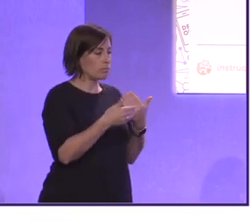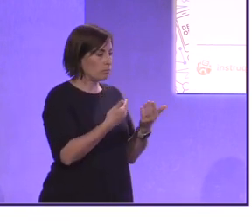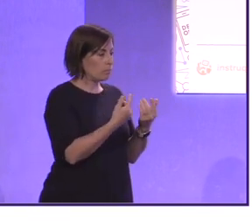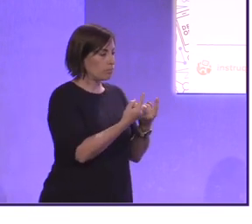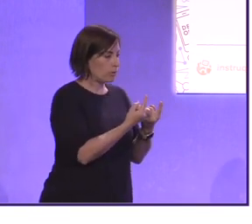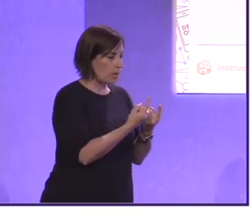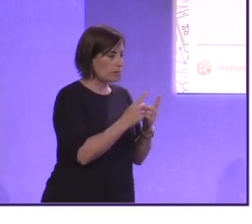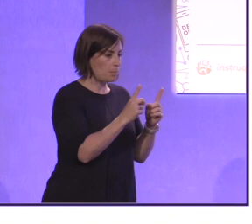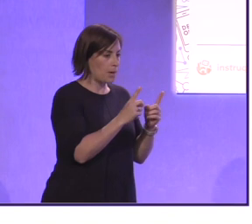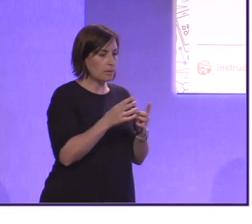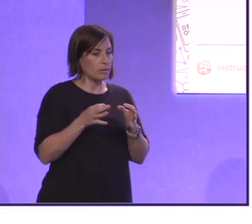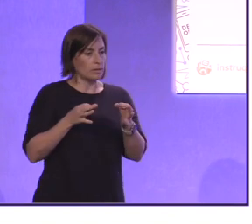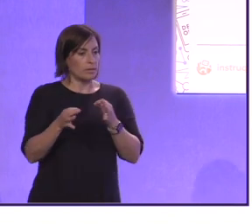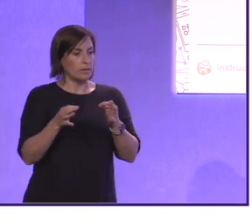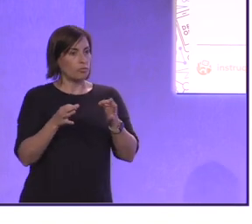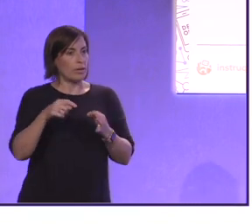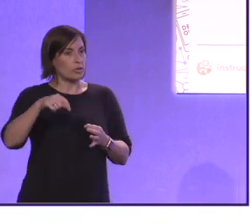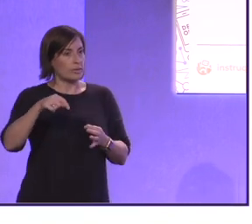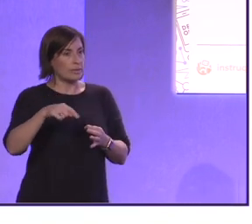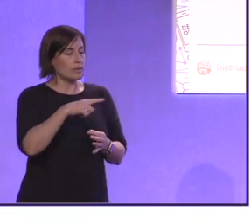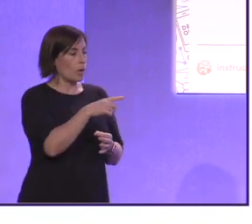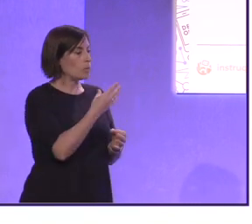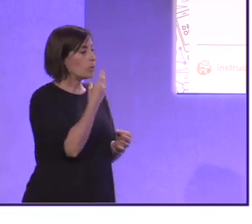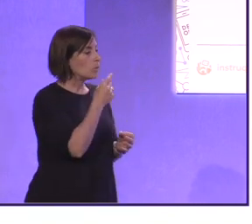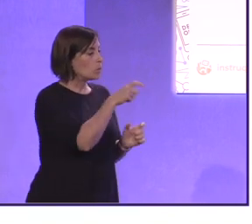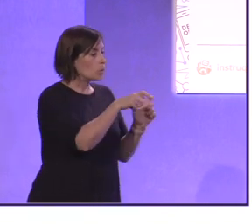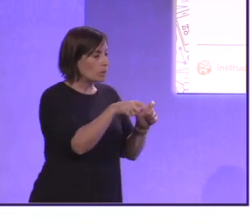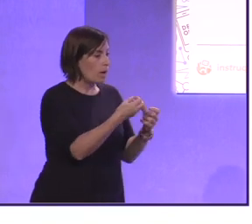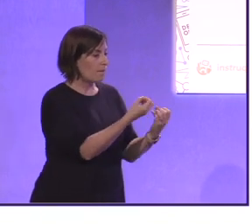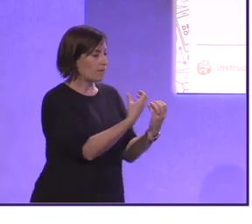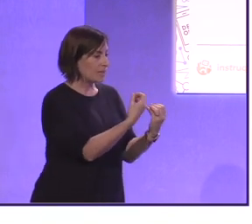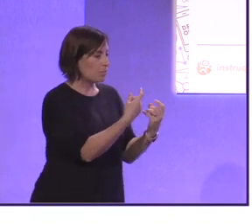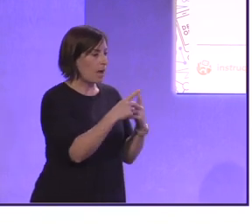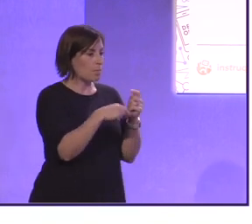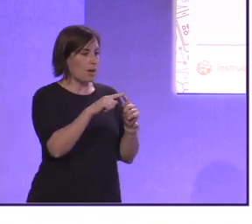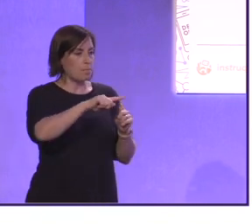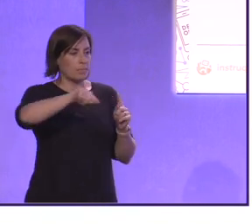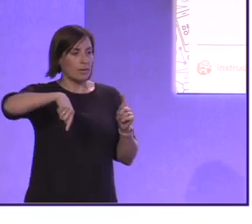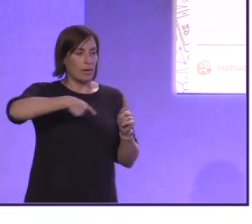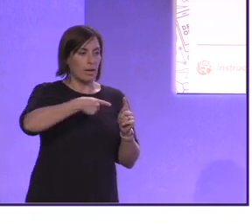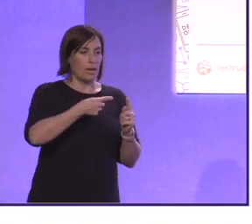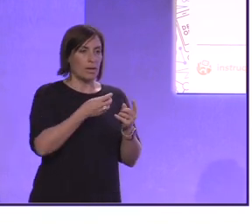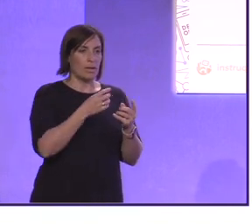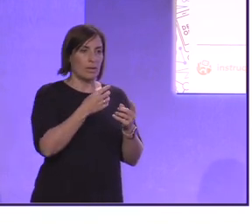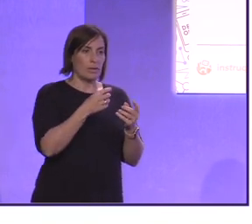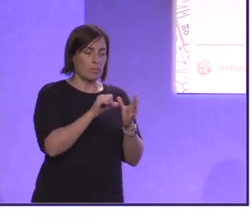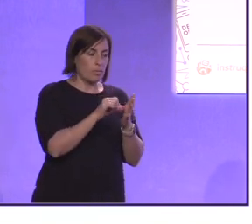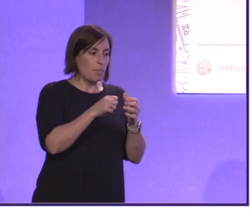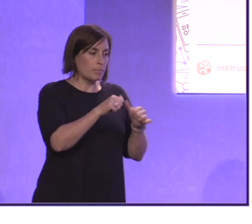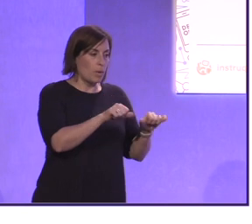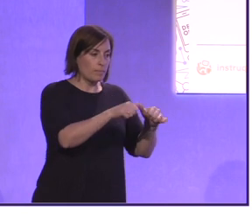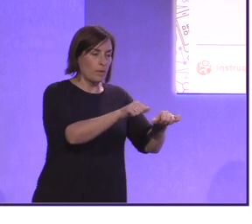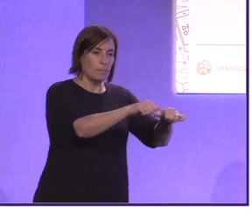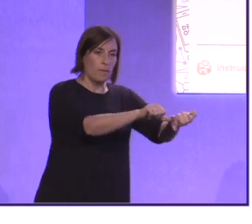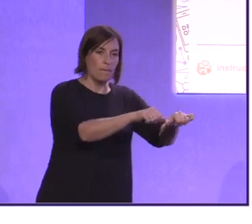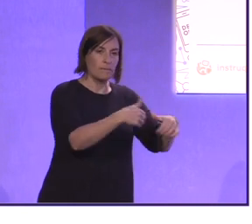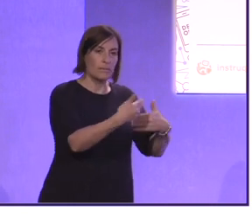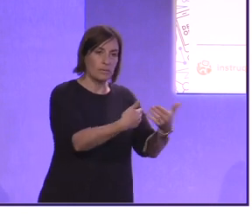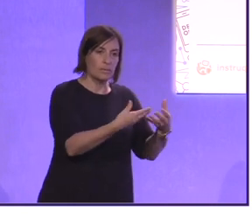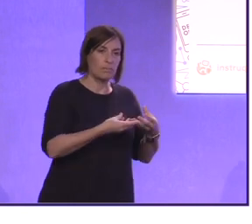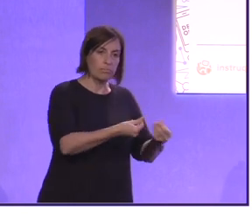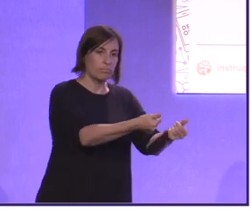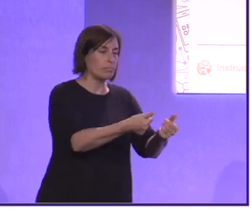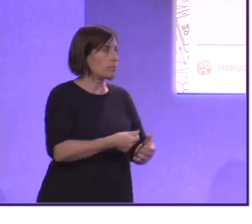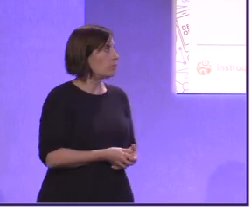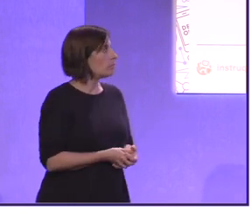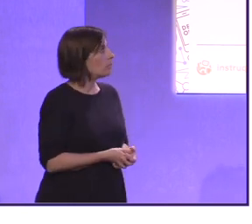problems, but let's get the feedback from that and then push that through that pipeline again to see if we can continue to solve these problems in a smooth way. And